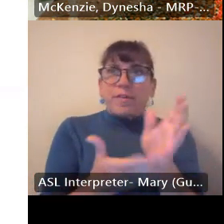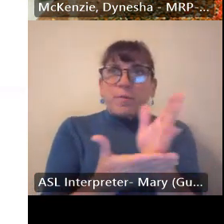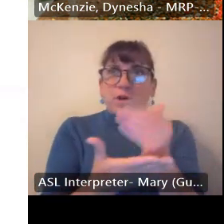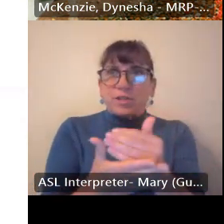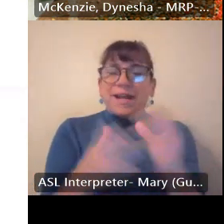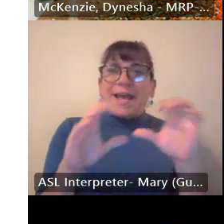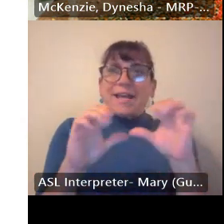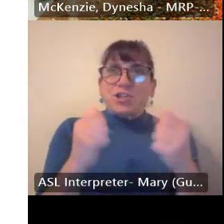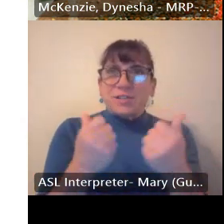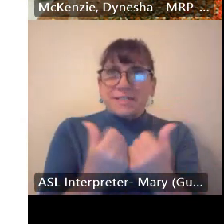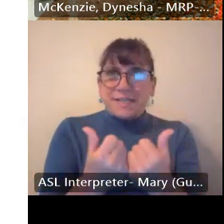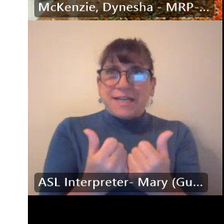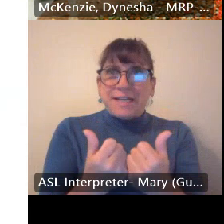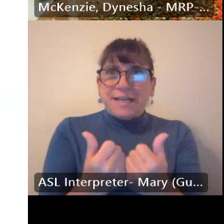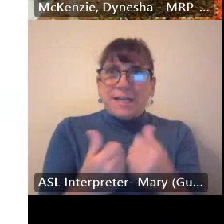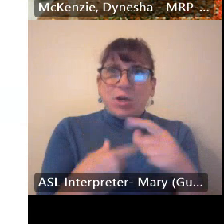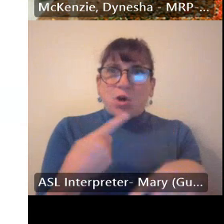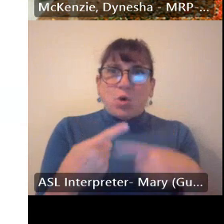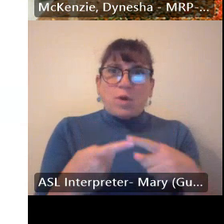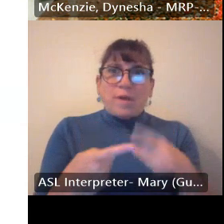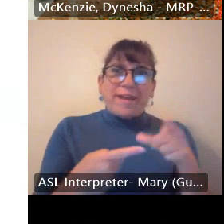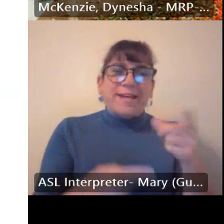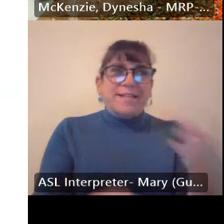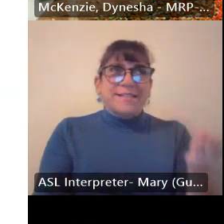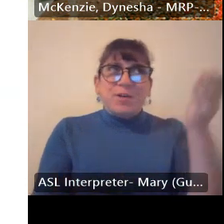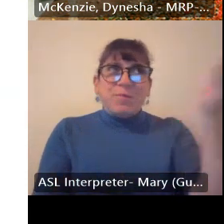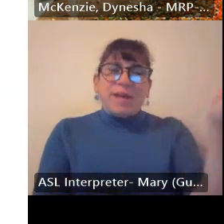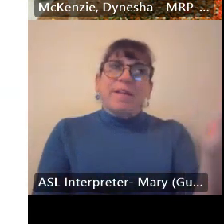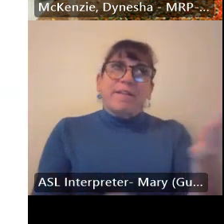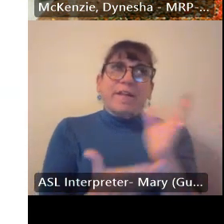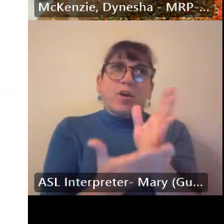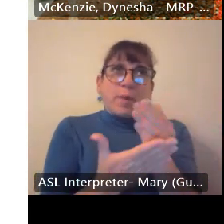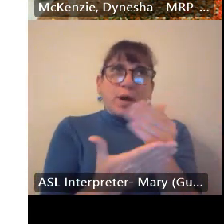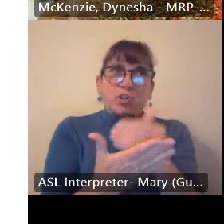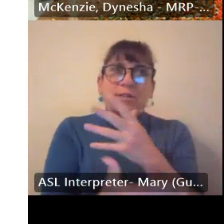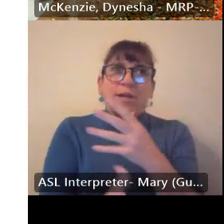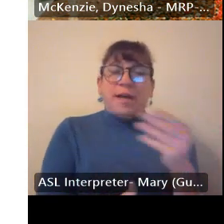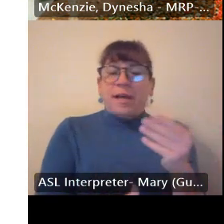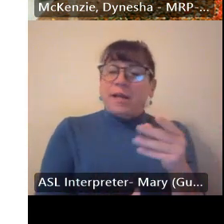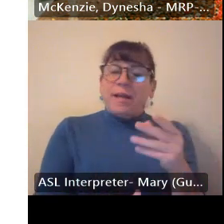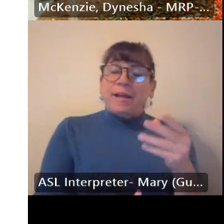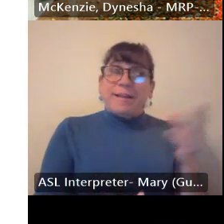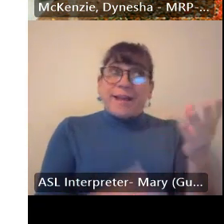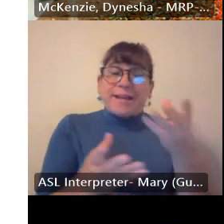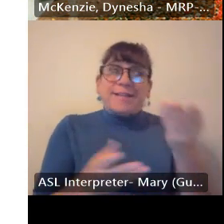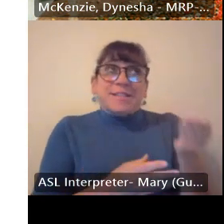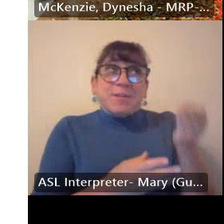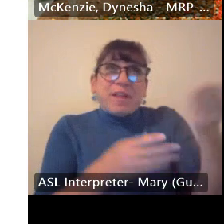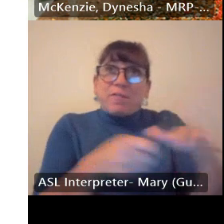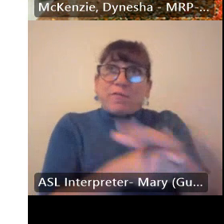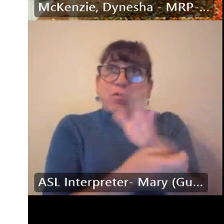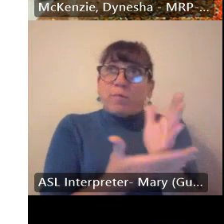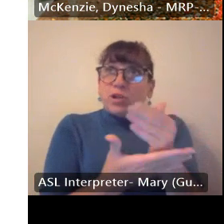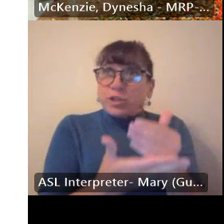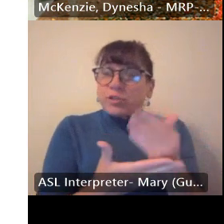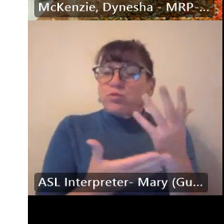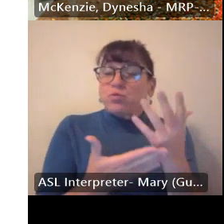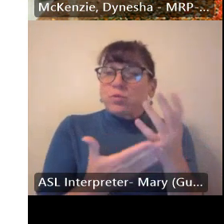Agencies, when they submit their budgets to OMB and then OMB submits the entire budget to Congress,